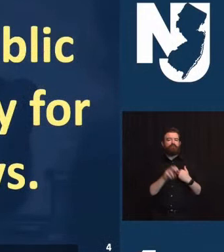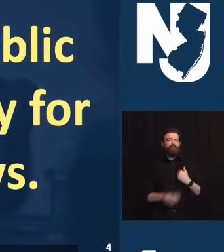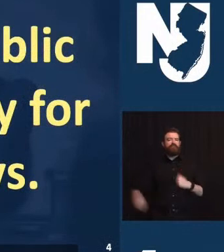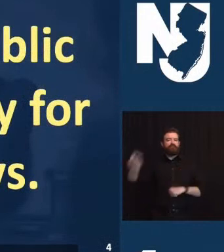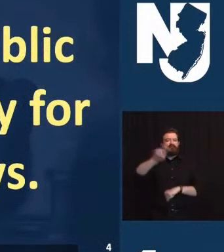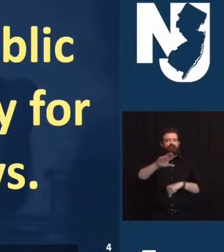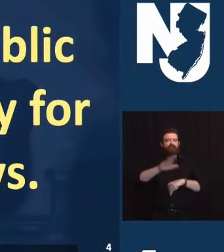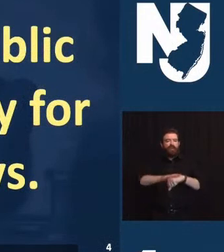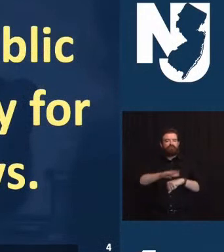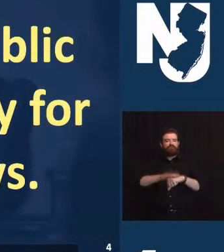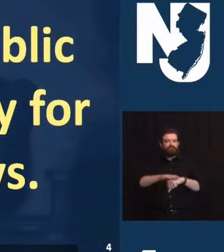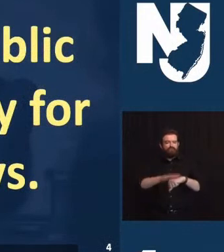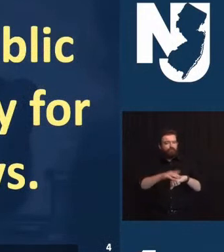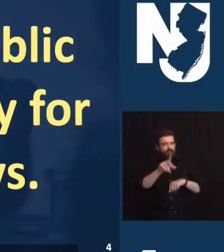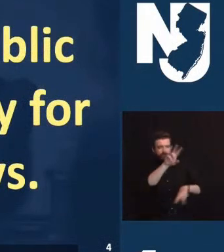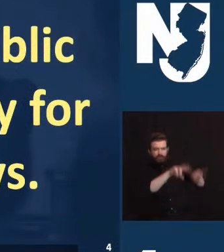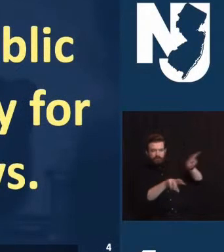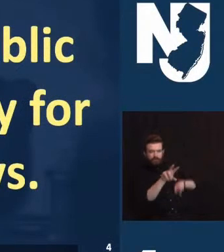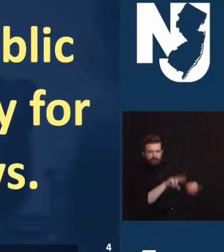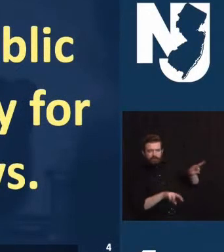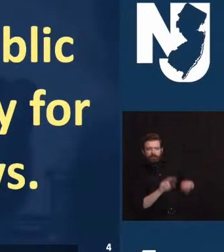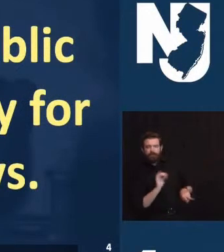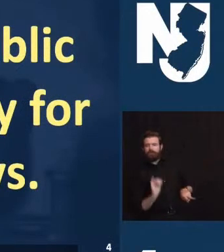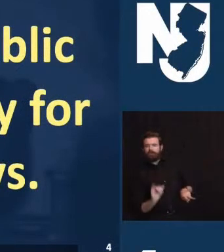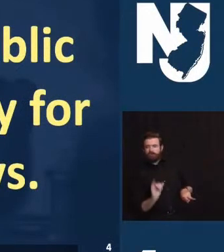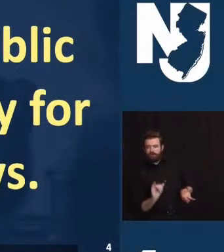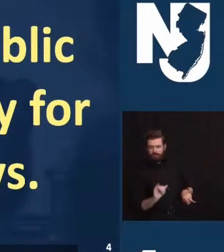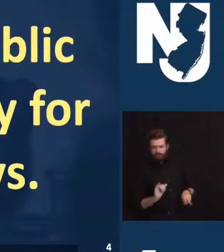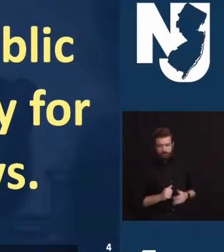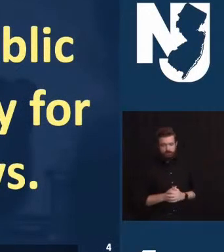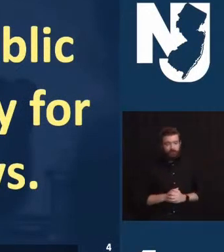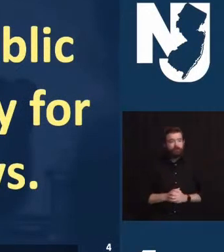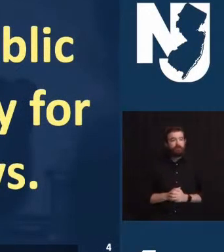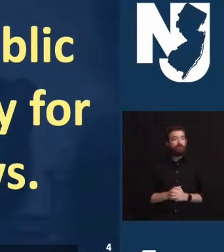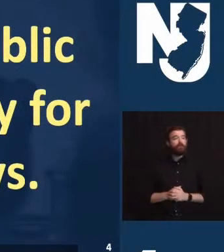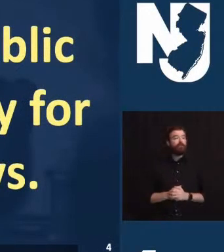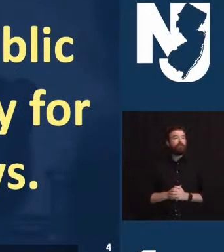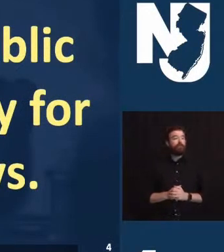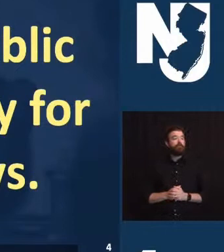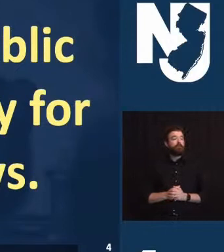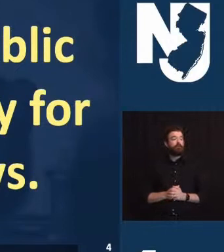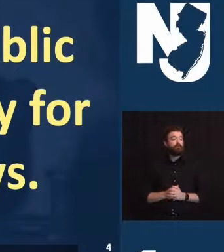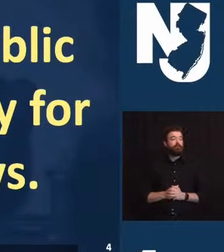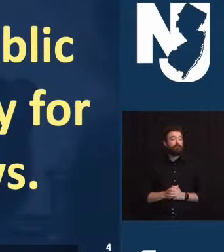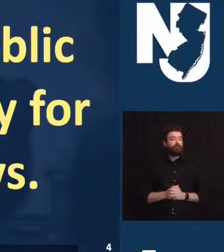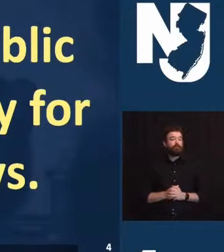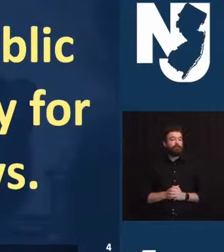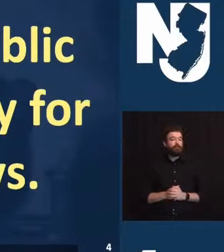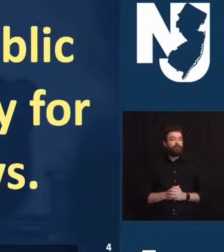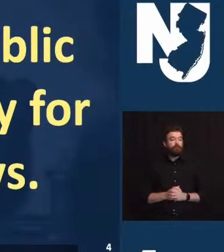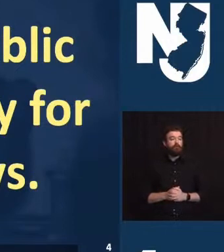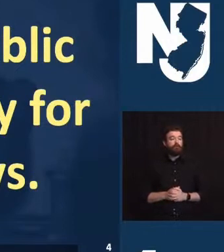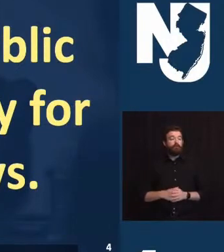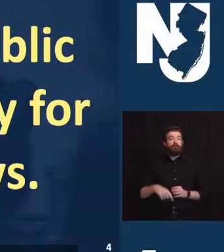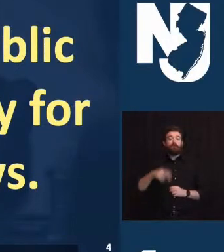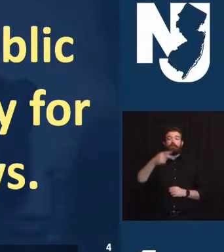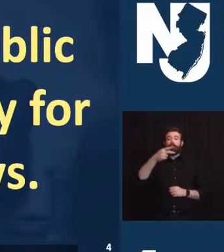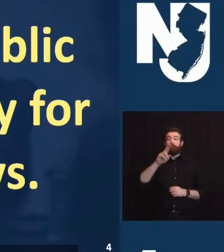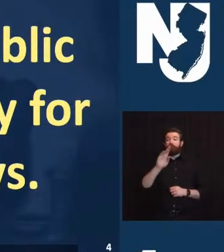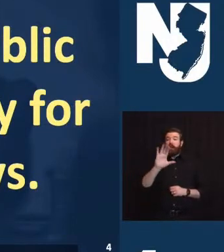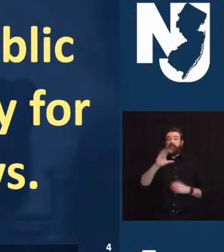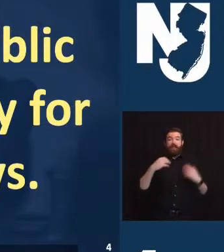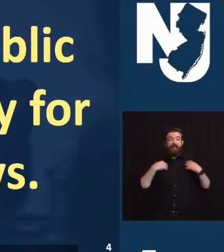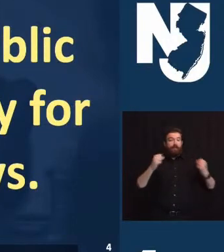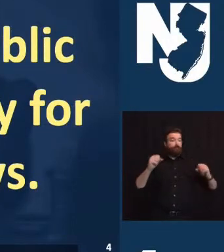the current public health emergency for what should be the final time. Senate President Steve Sweeney and